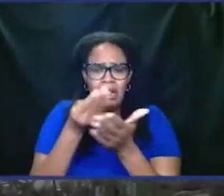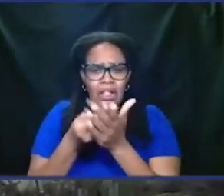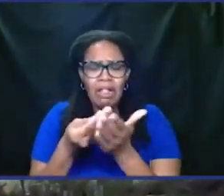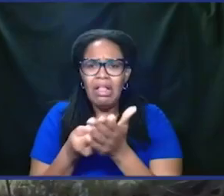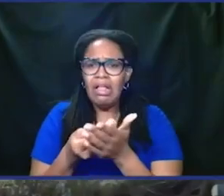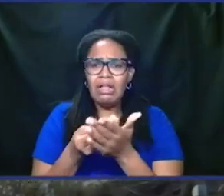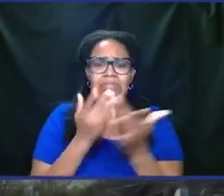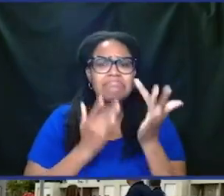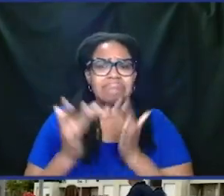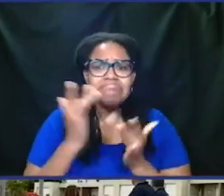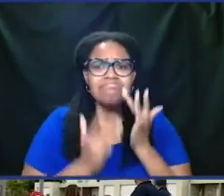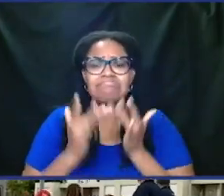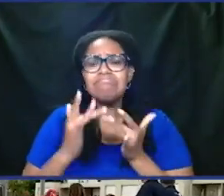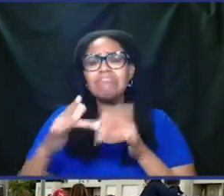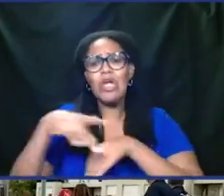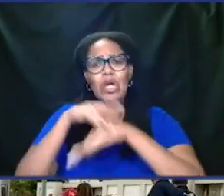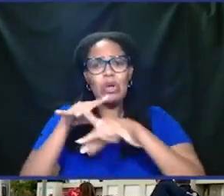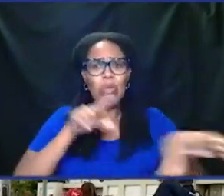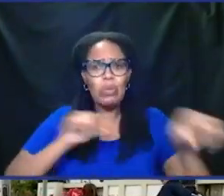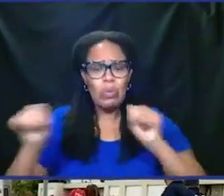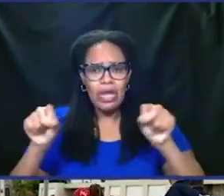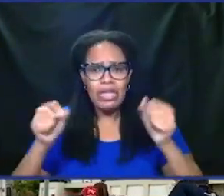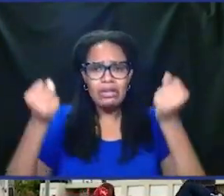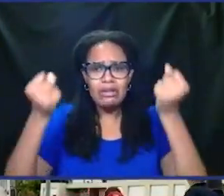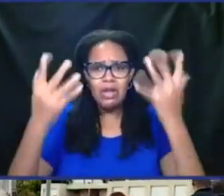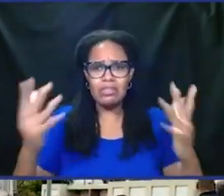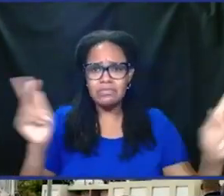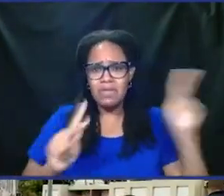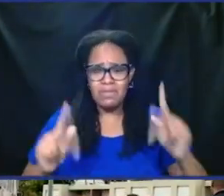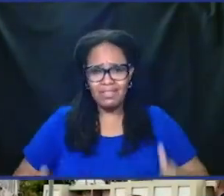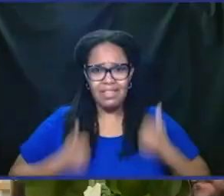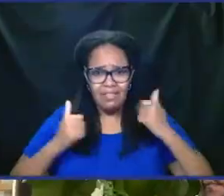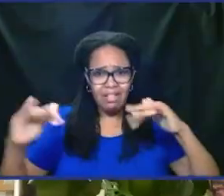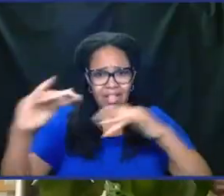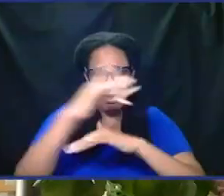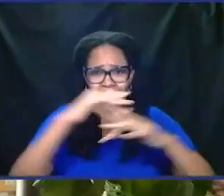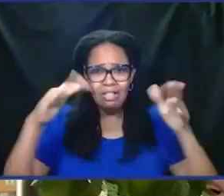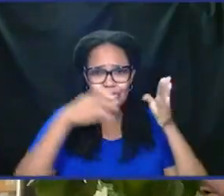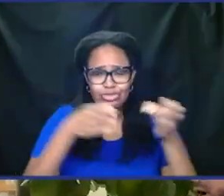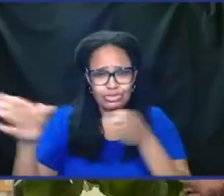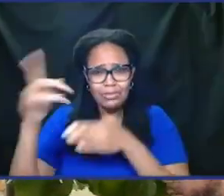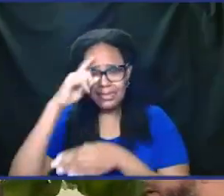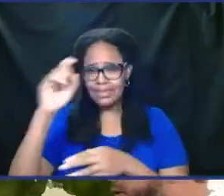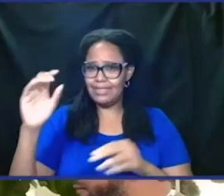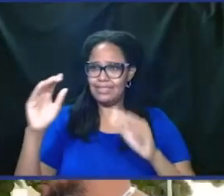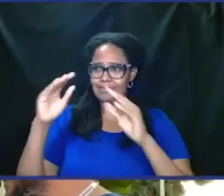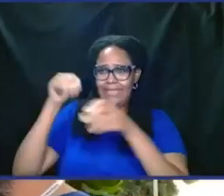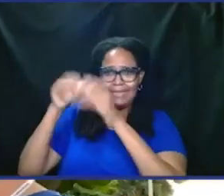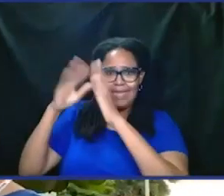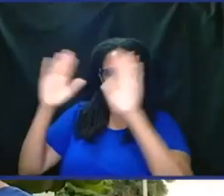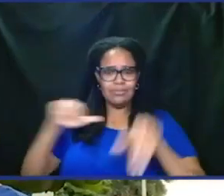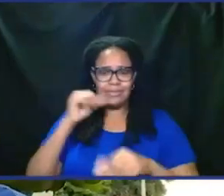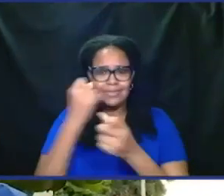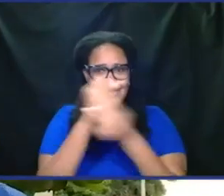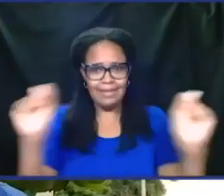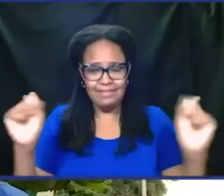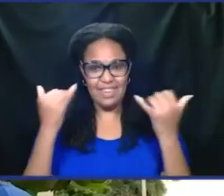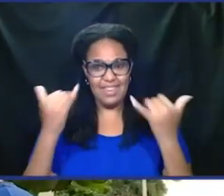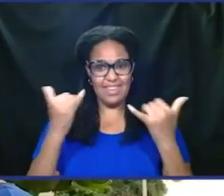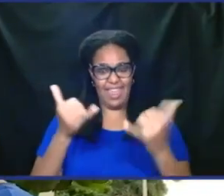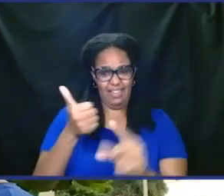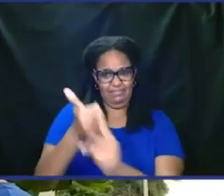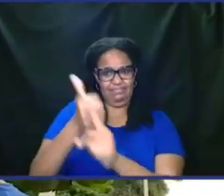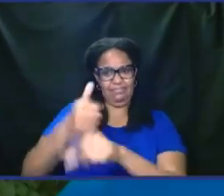then a swarm of earthquakes that drove people into the streets trying to seek safety. Now Puerto Ricans are dealing, like the rest of the world,